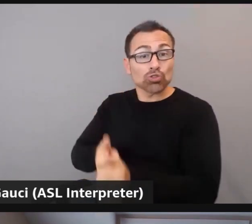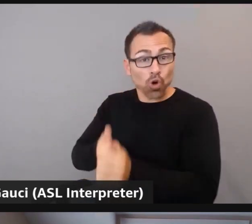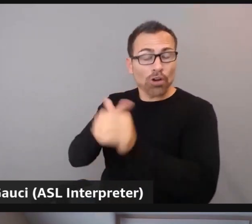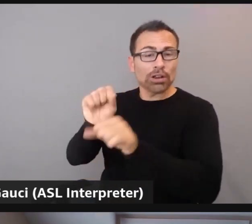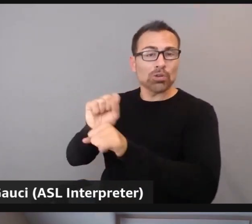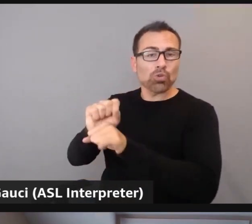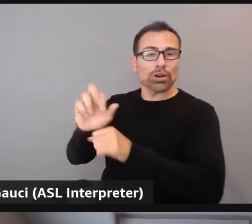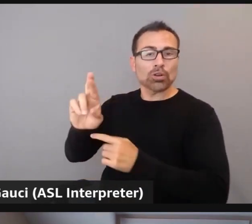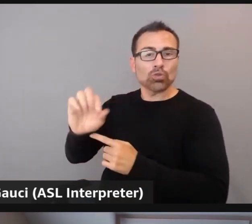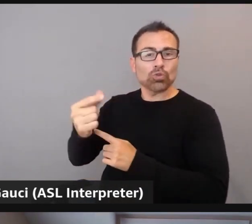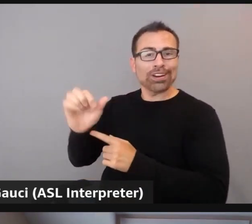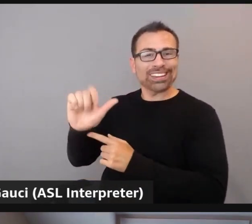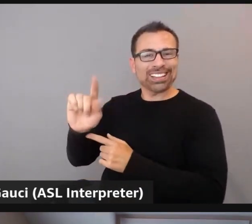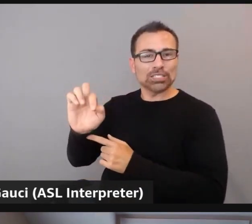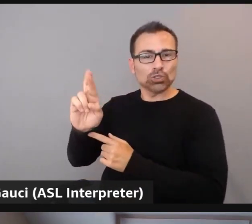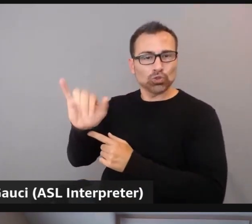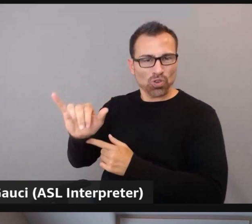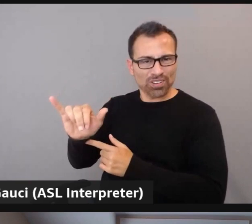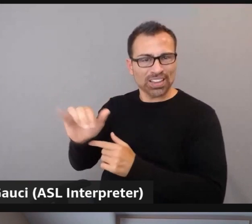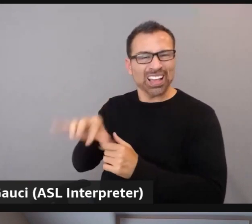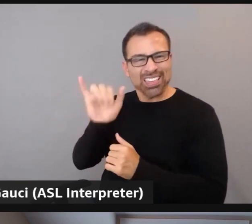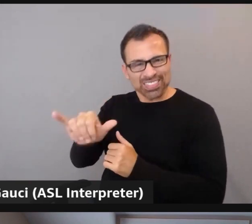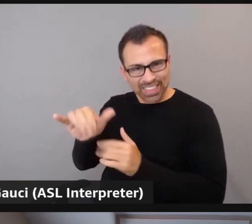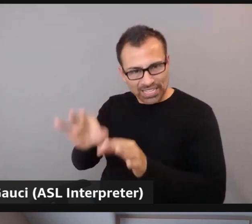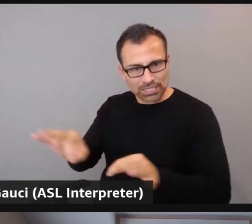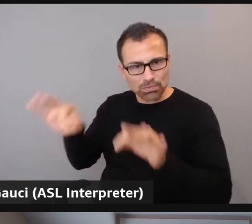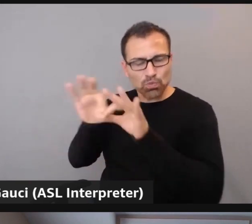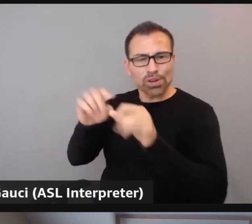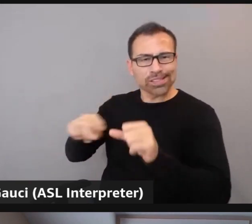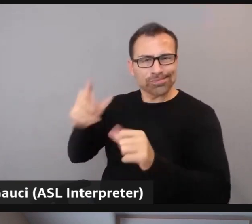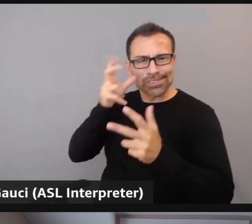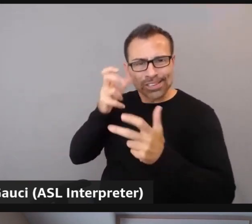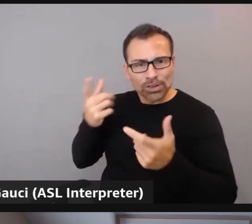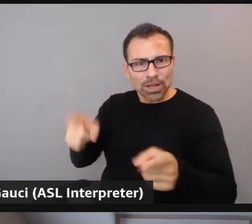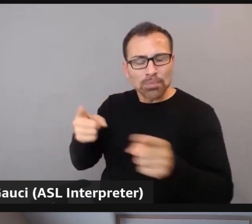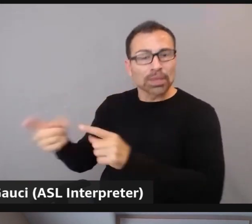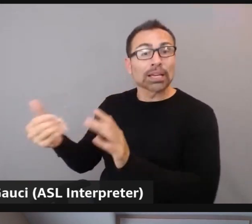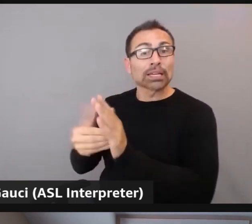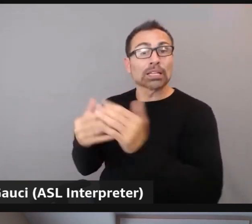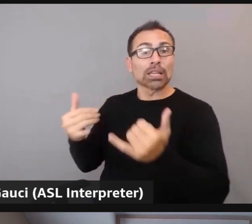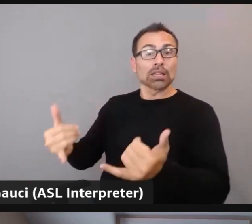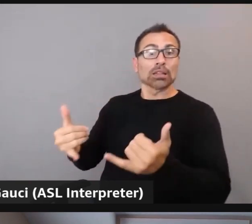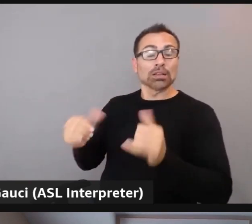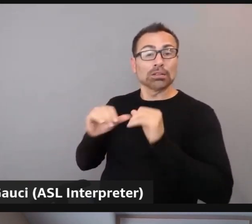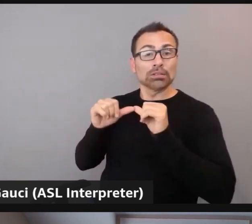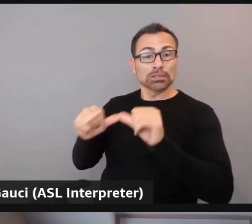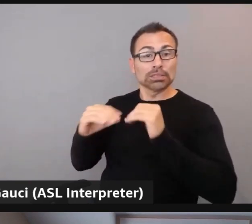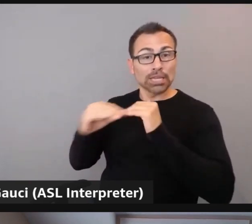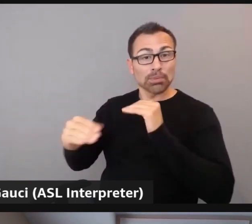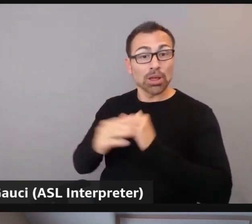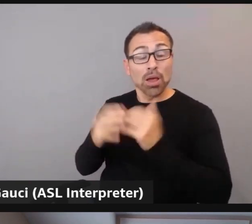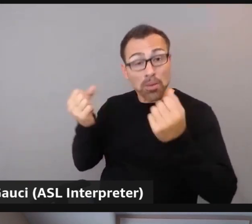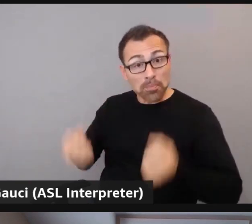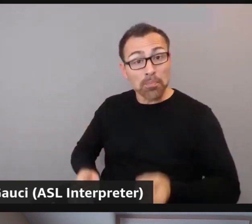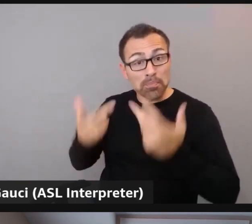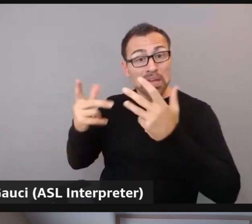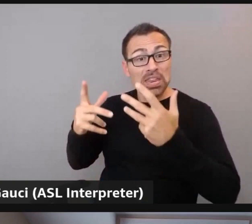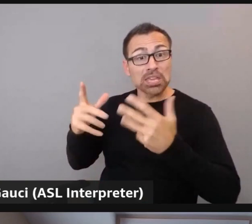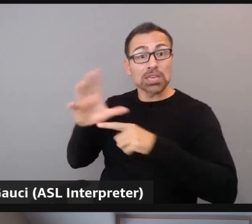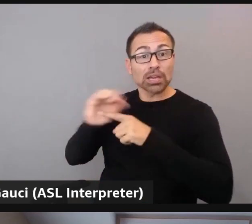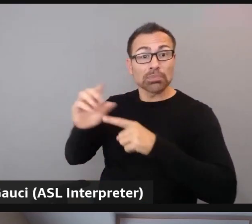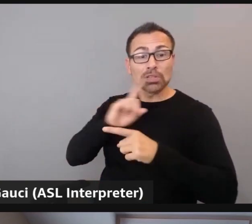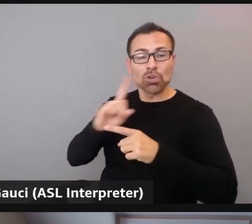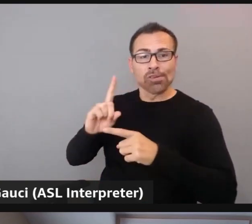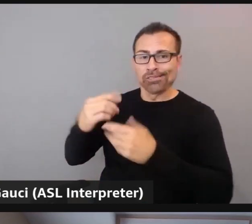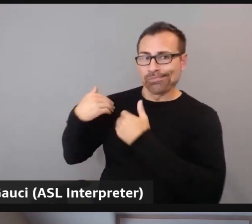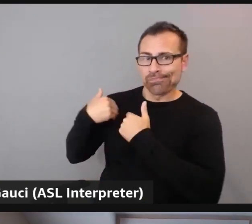that's happening about sustainability right now is that many companies and places are responsible for reporting out